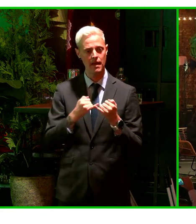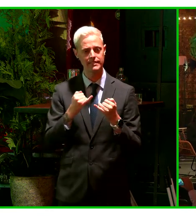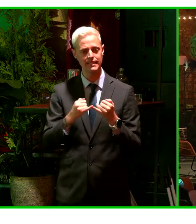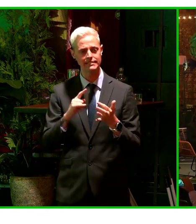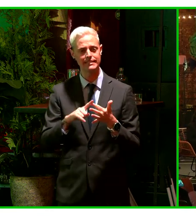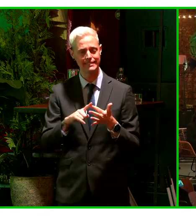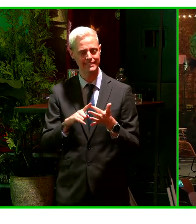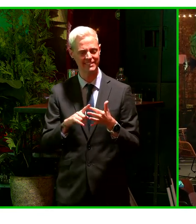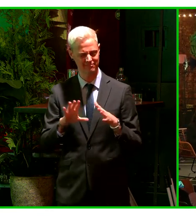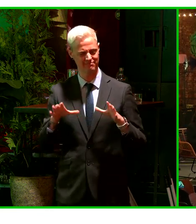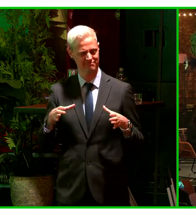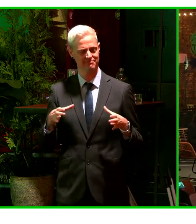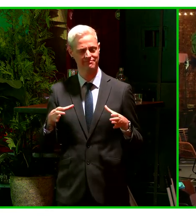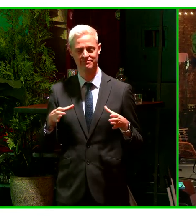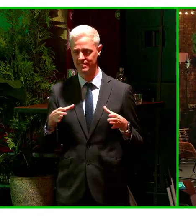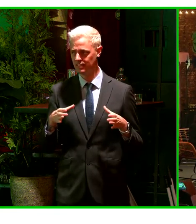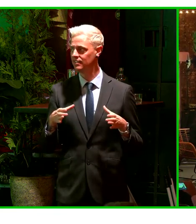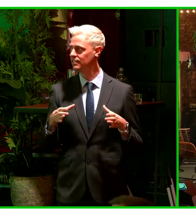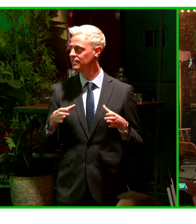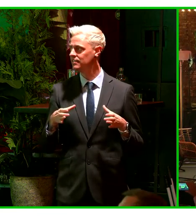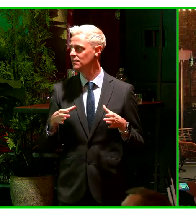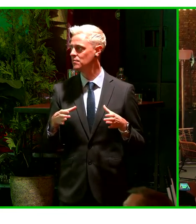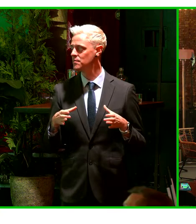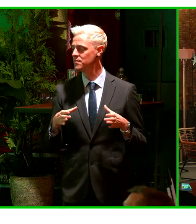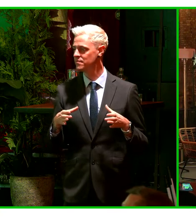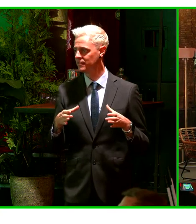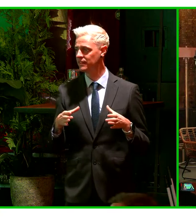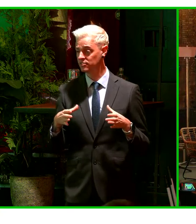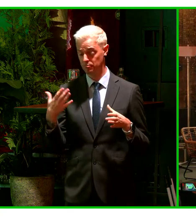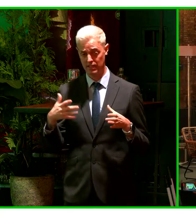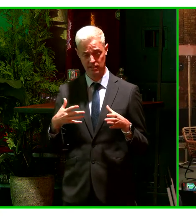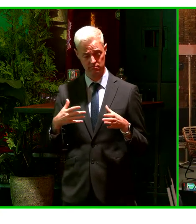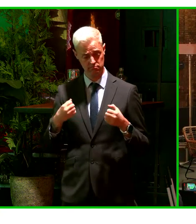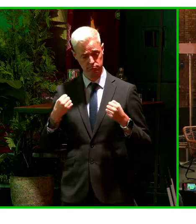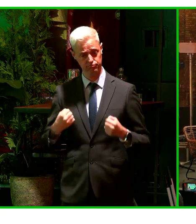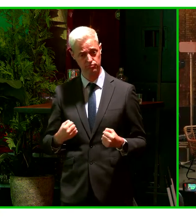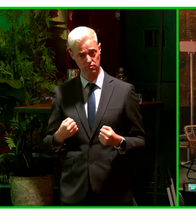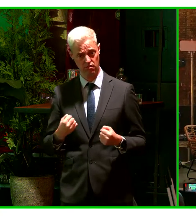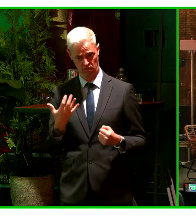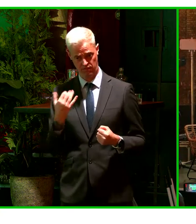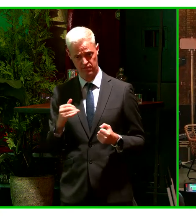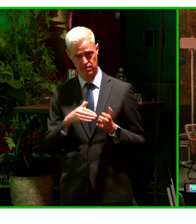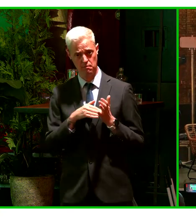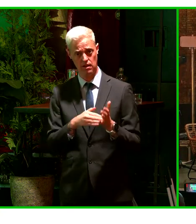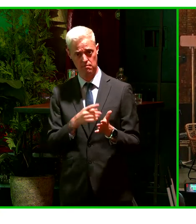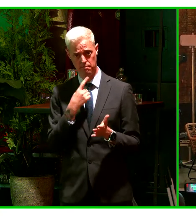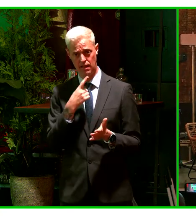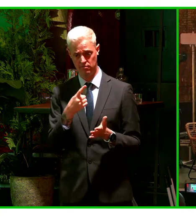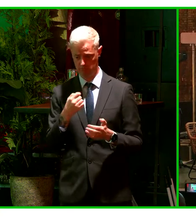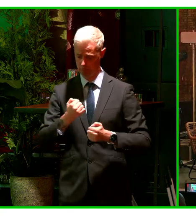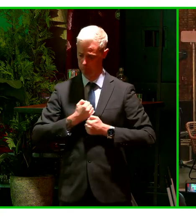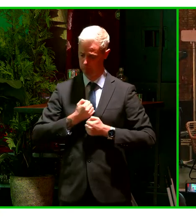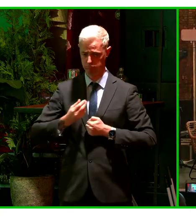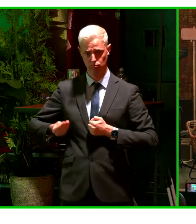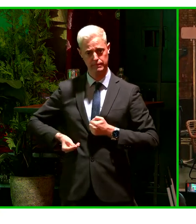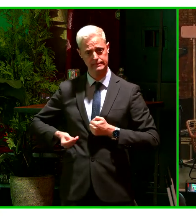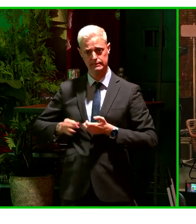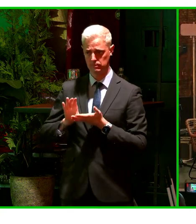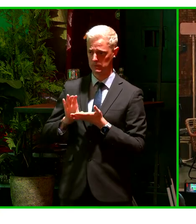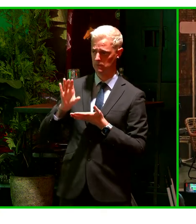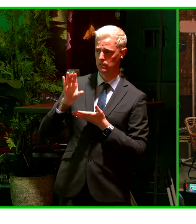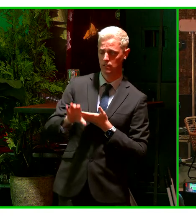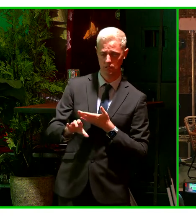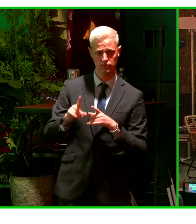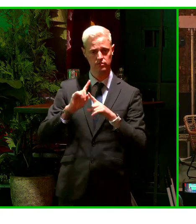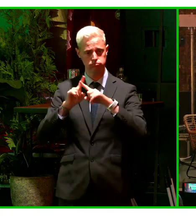we, just to give a bit of scene set, we've committed within SSE £150 million to build 300 hubs across the